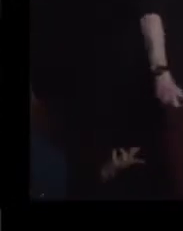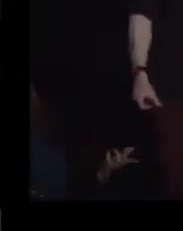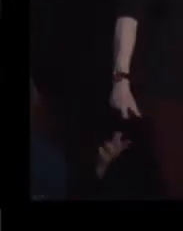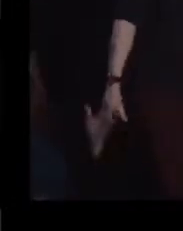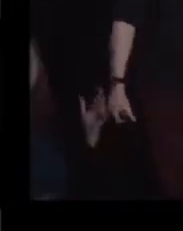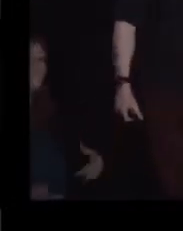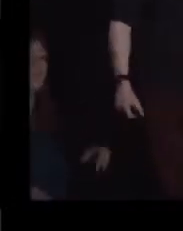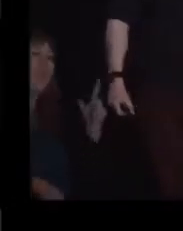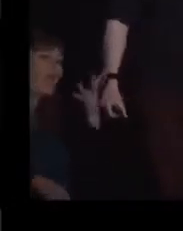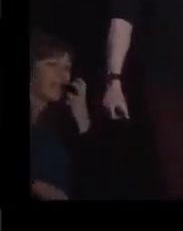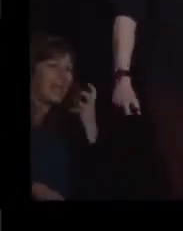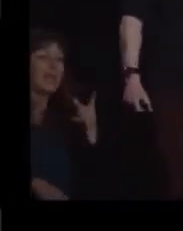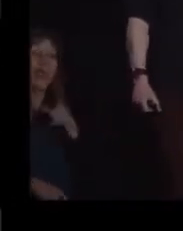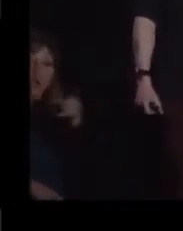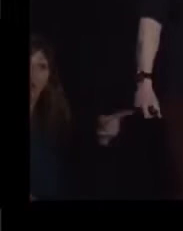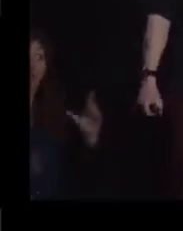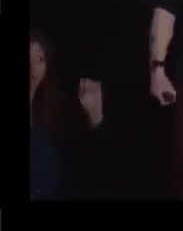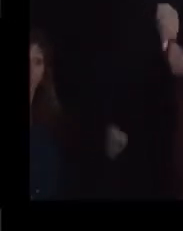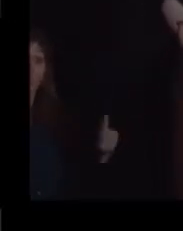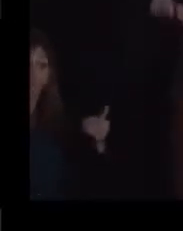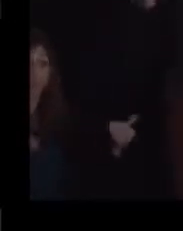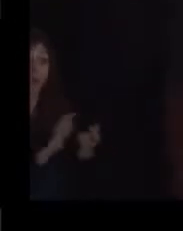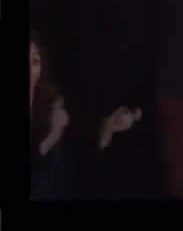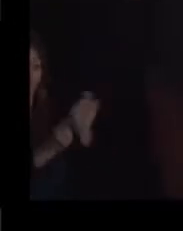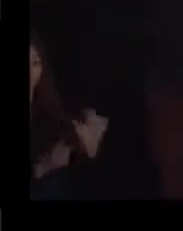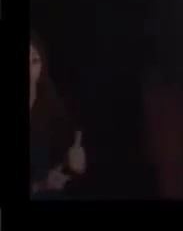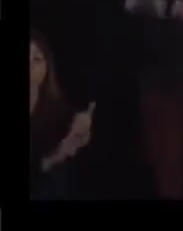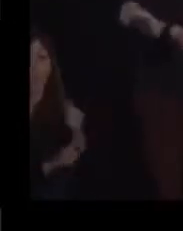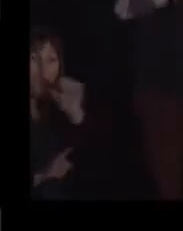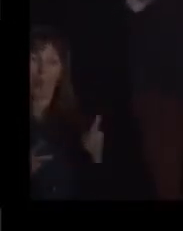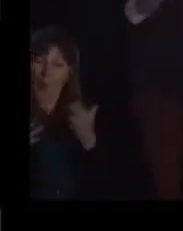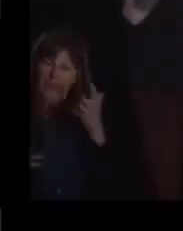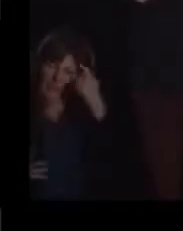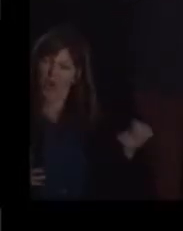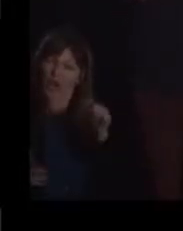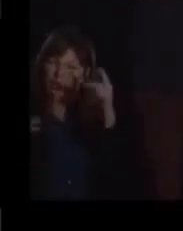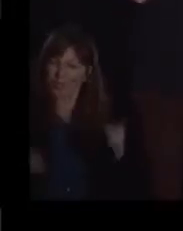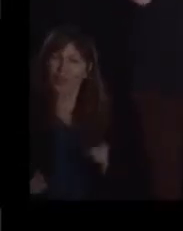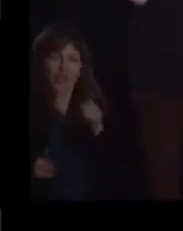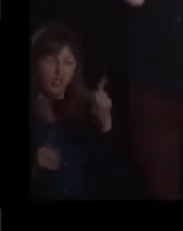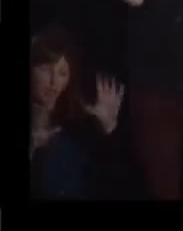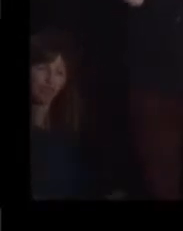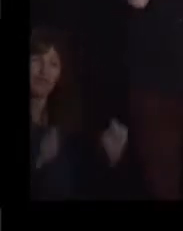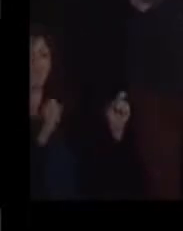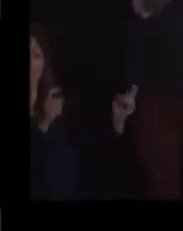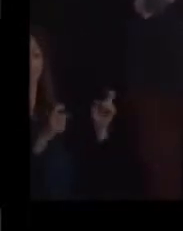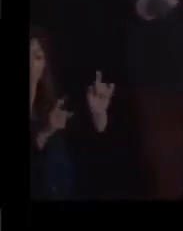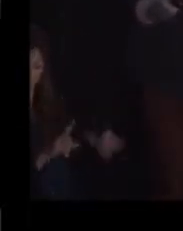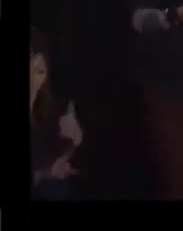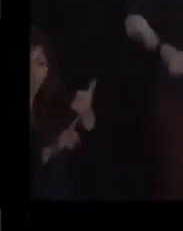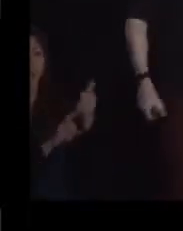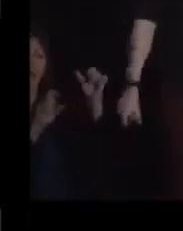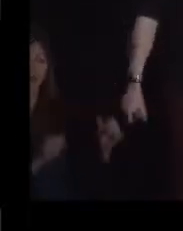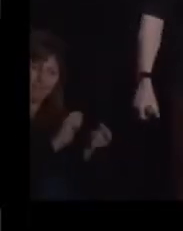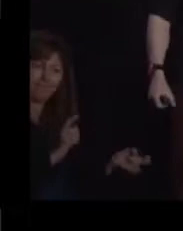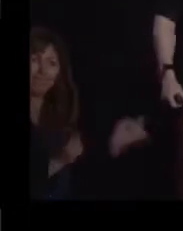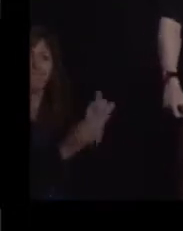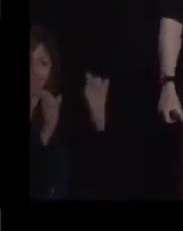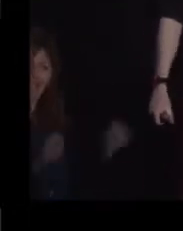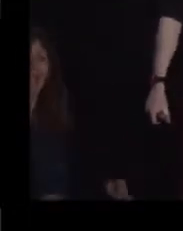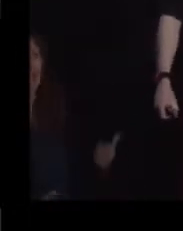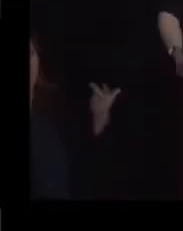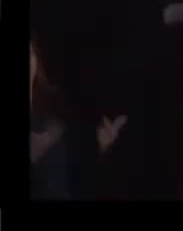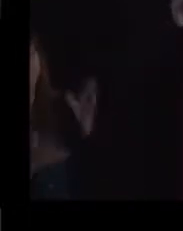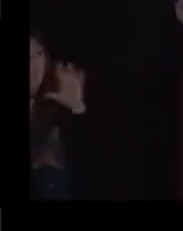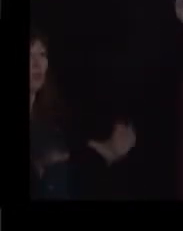Like, you do it then. You be the change that you want to see. Just don't wait for someone else to do it. You do it. And again, the caveat is, it might